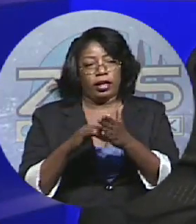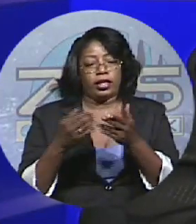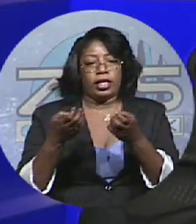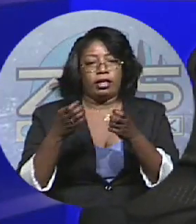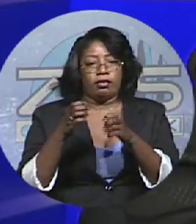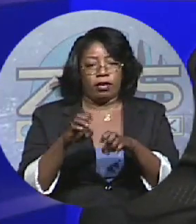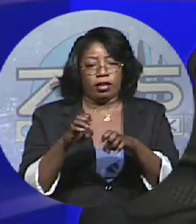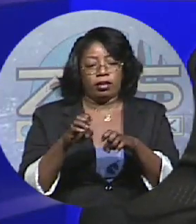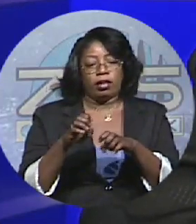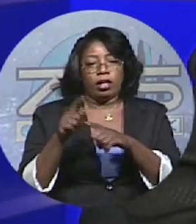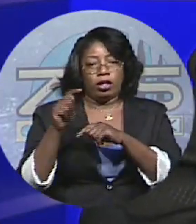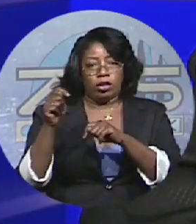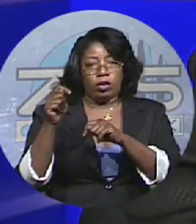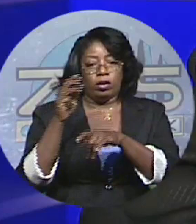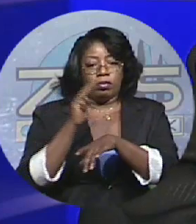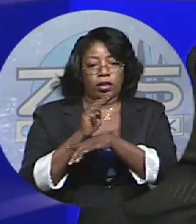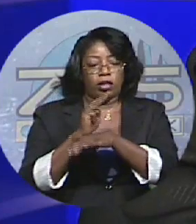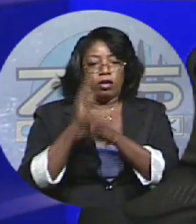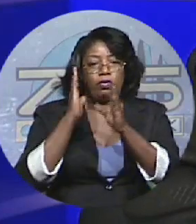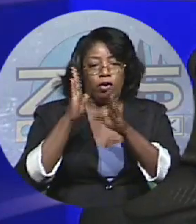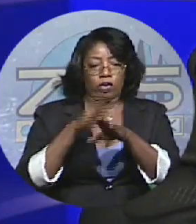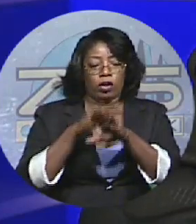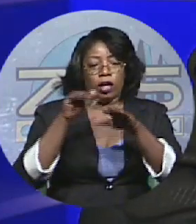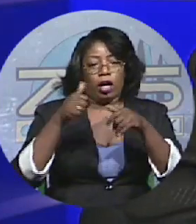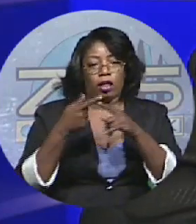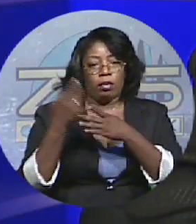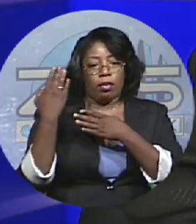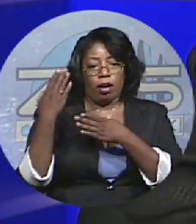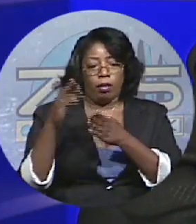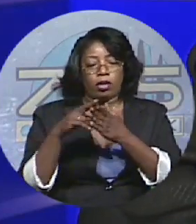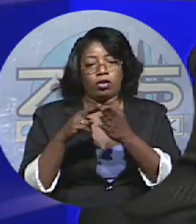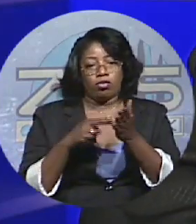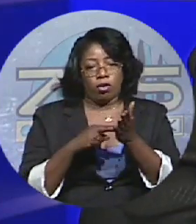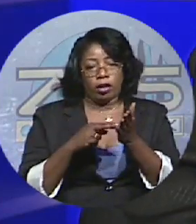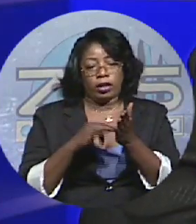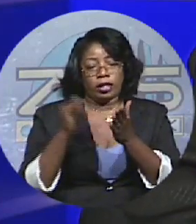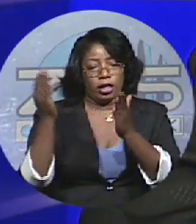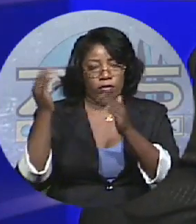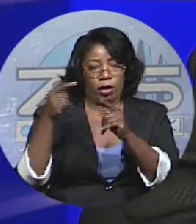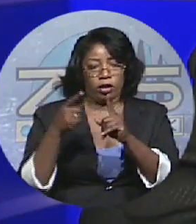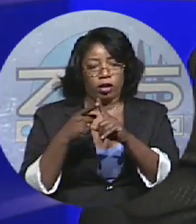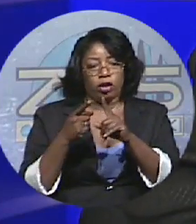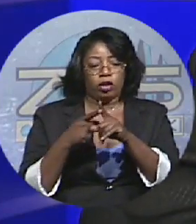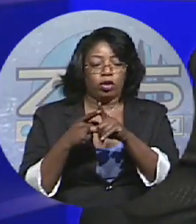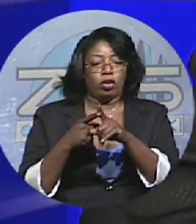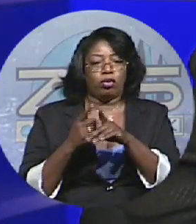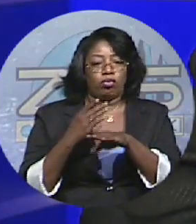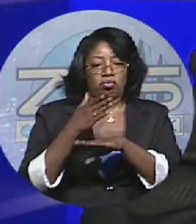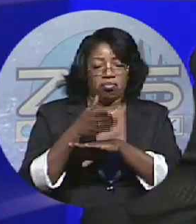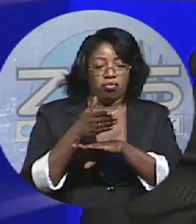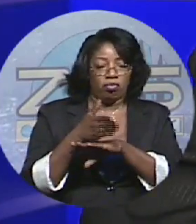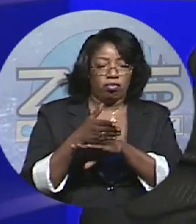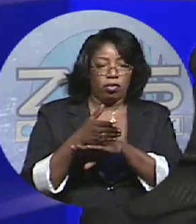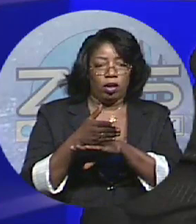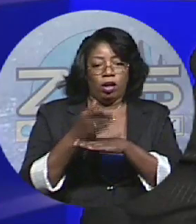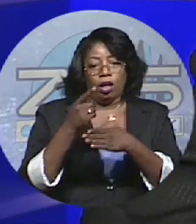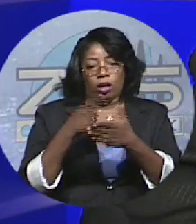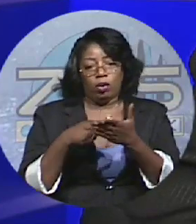the tourism minister focuses on how the Bahamas' record is expected to overshadow the Bahamar